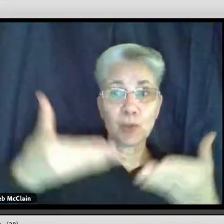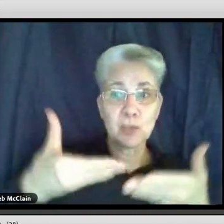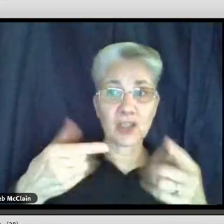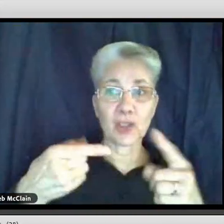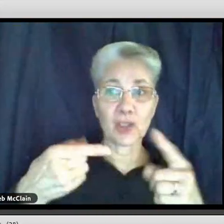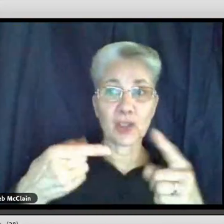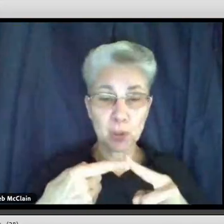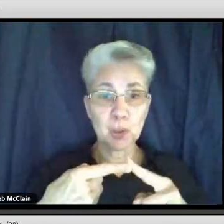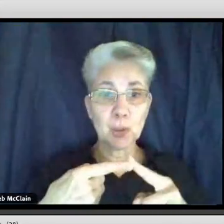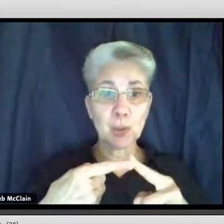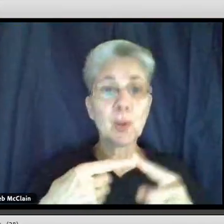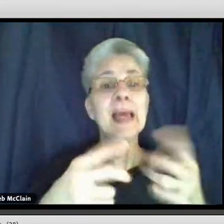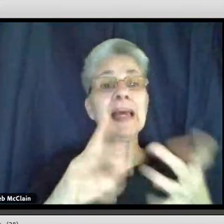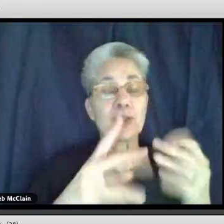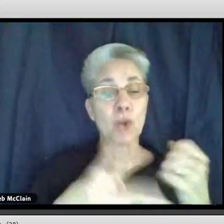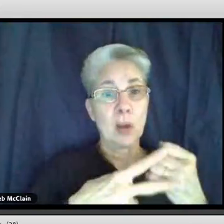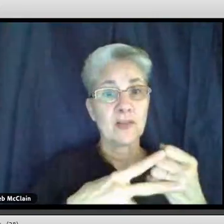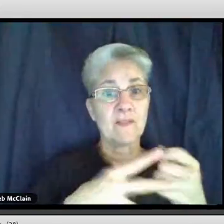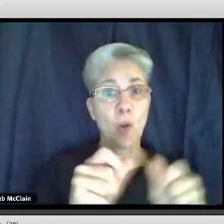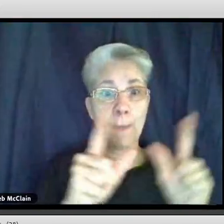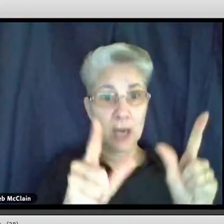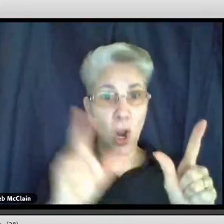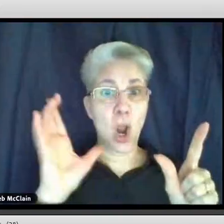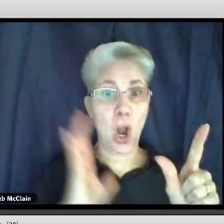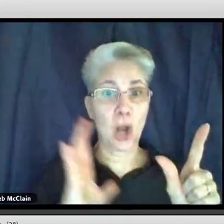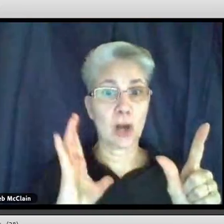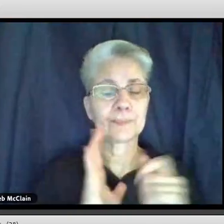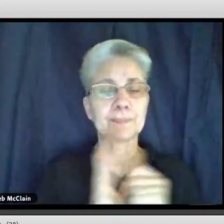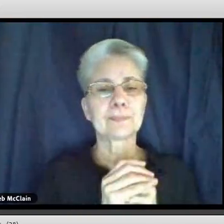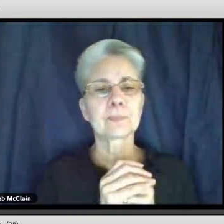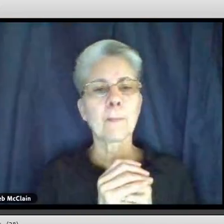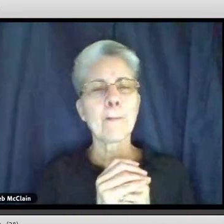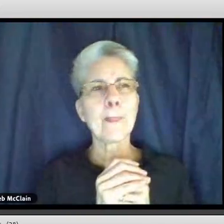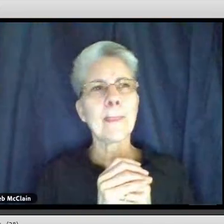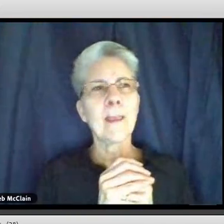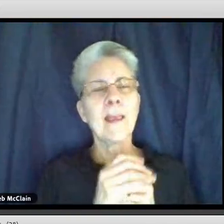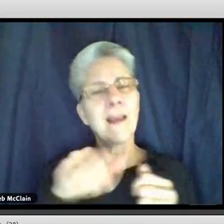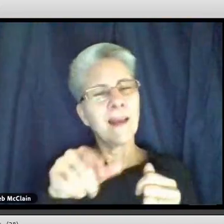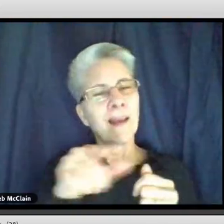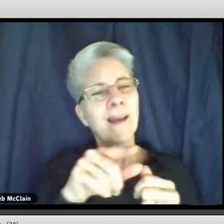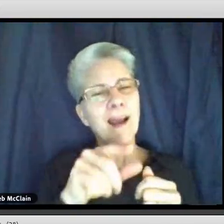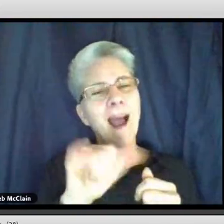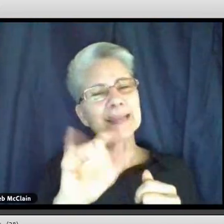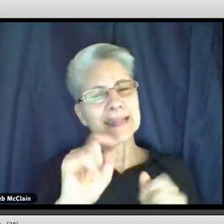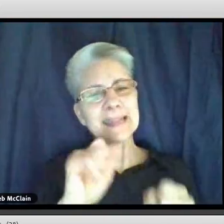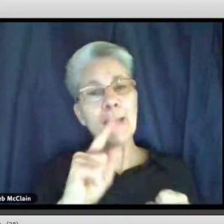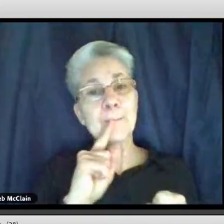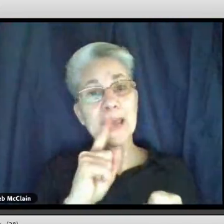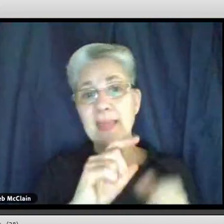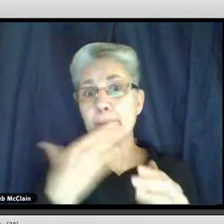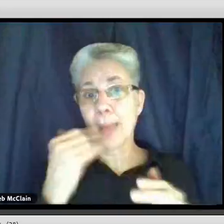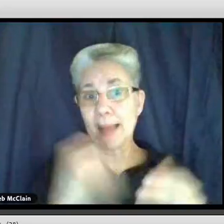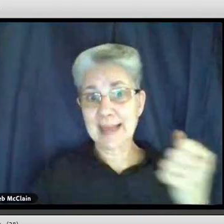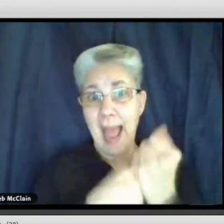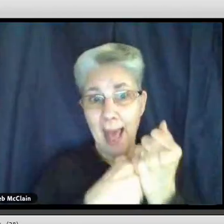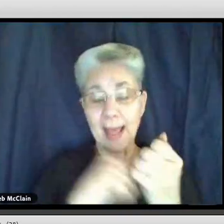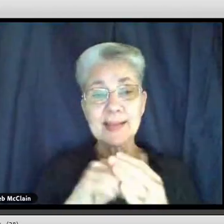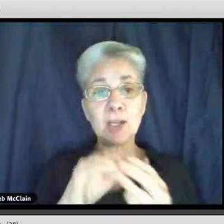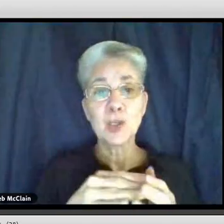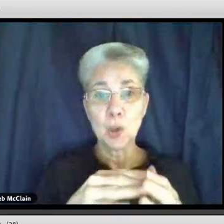to digital preservation webinar. They can be the greatest allies in